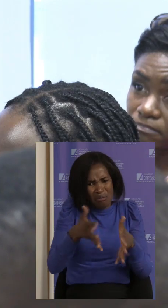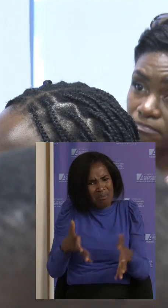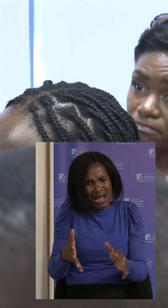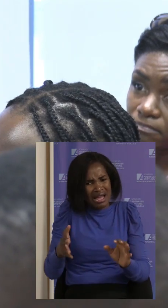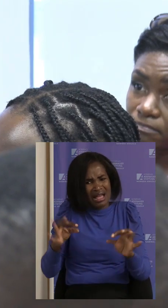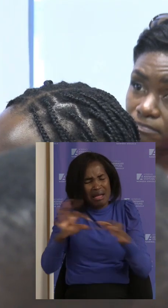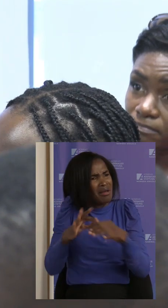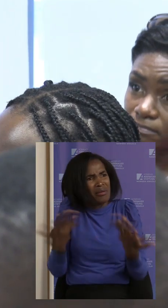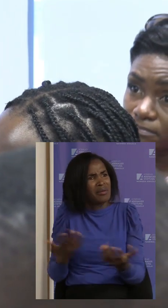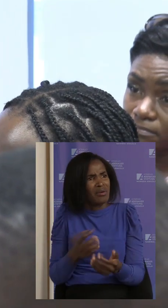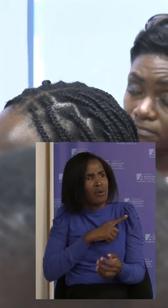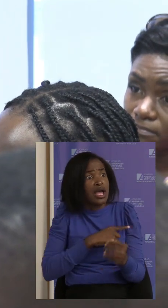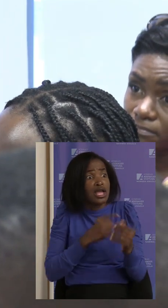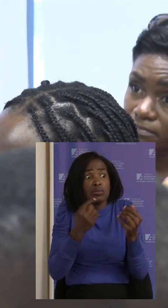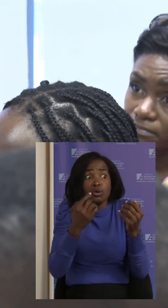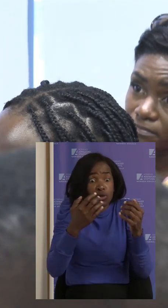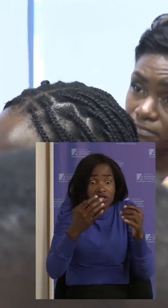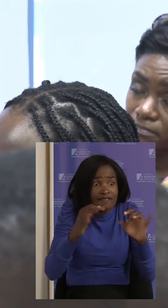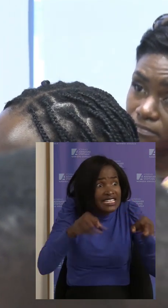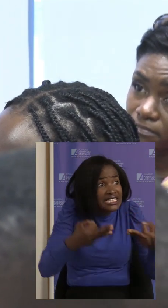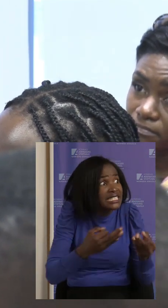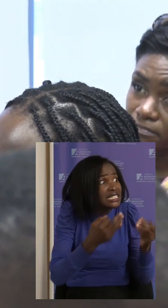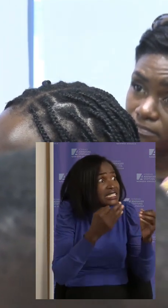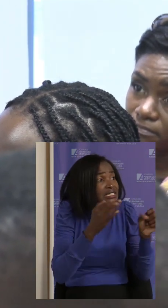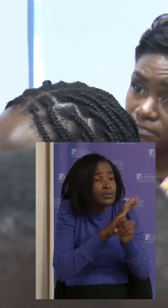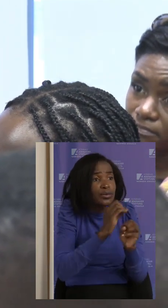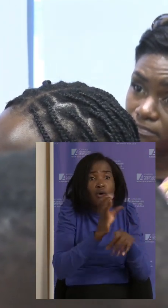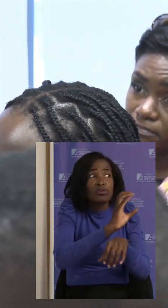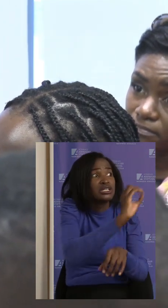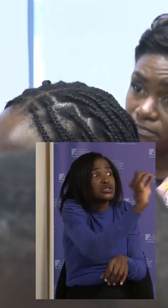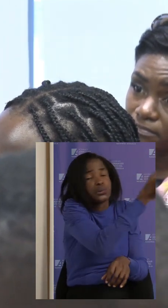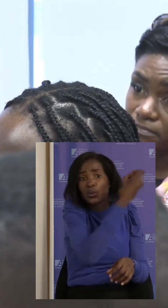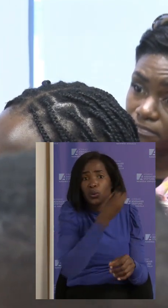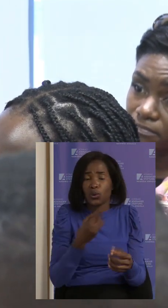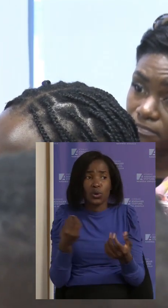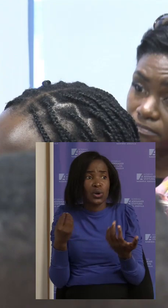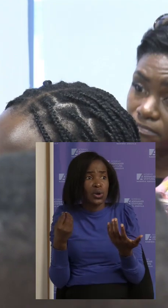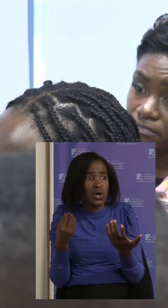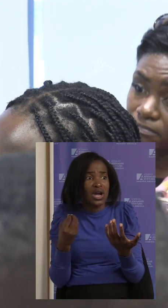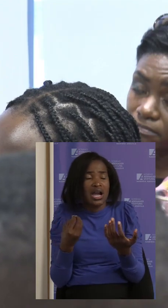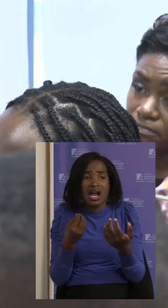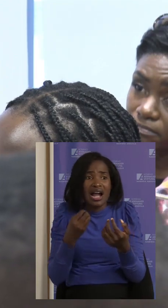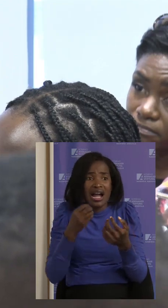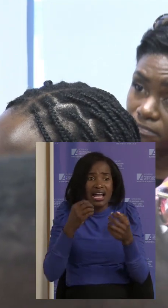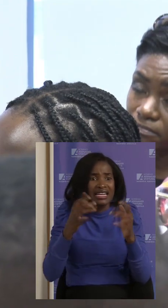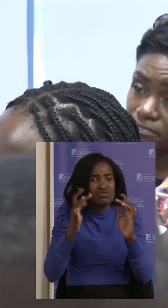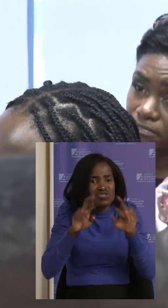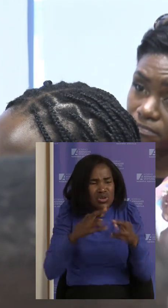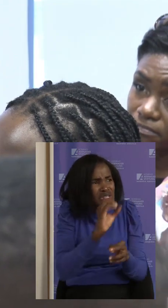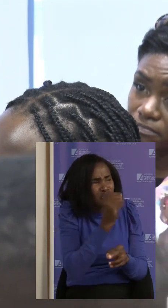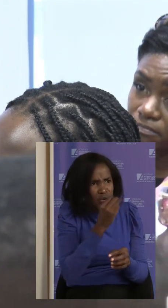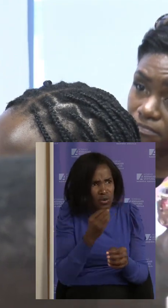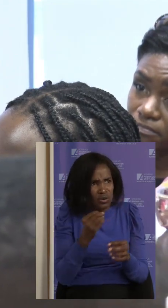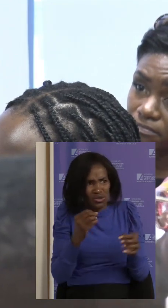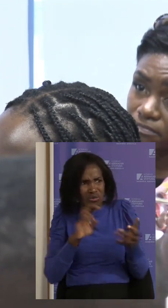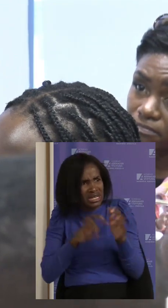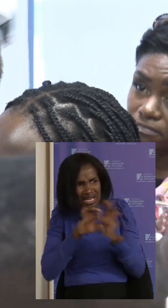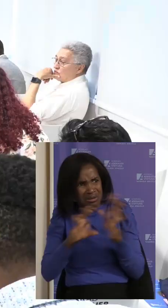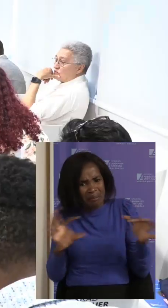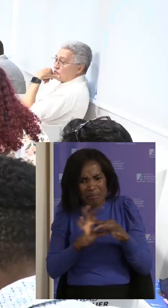where there's inadequate school facilities and things such as computers and also lack of resources? Thank